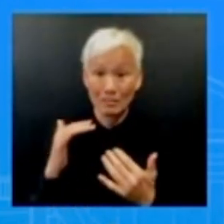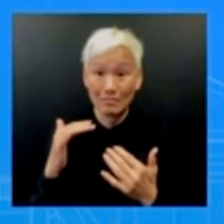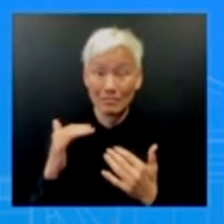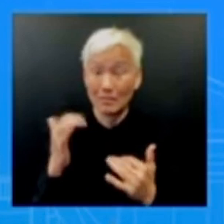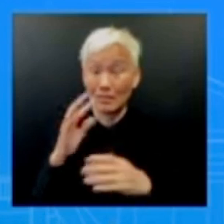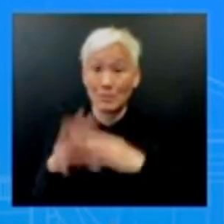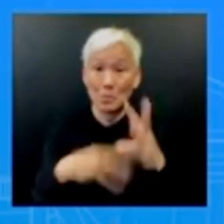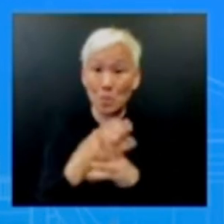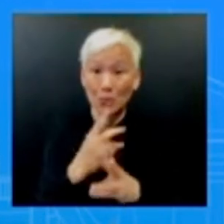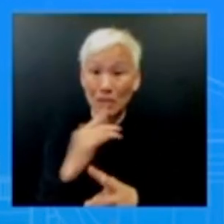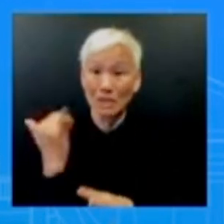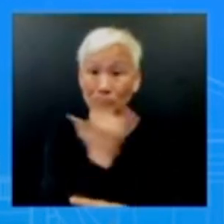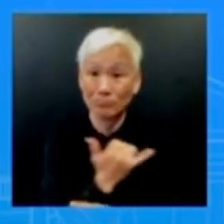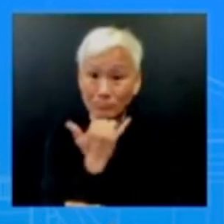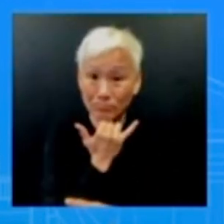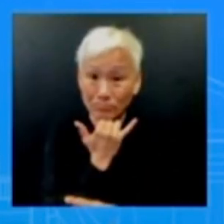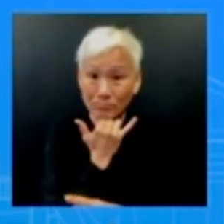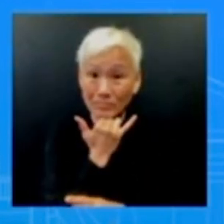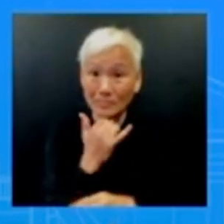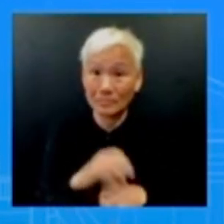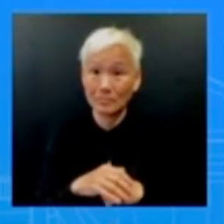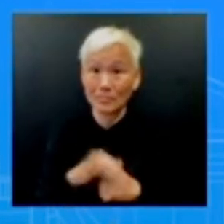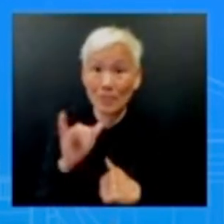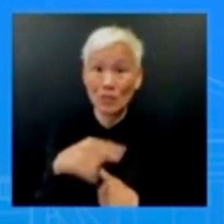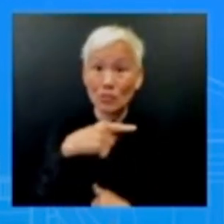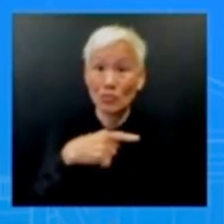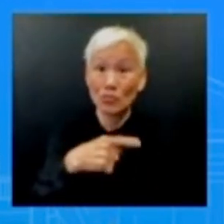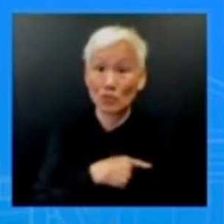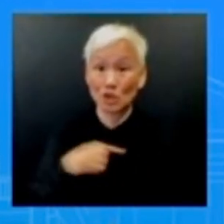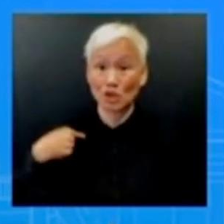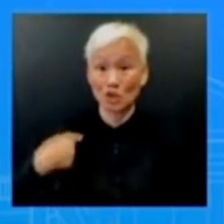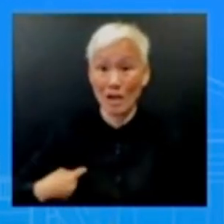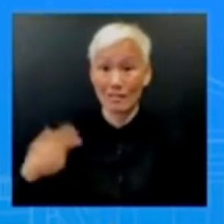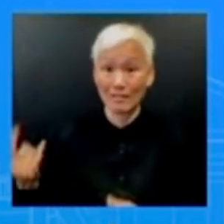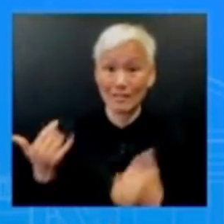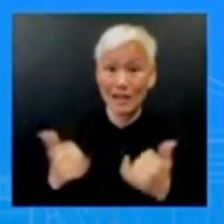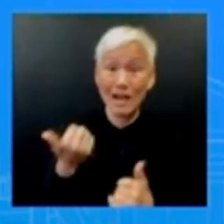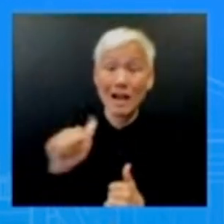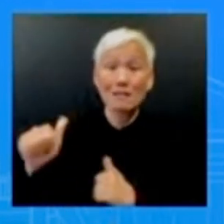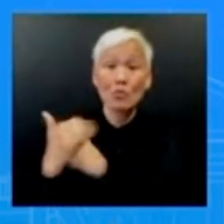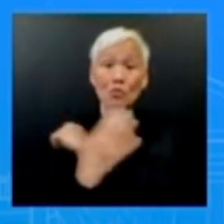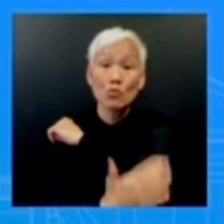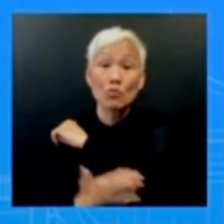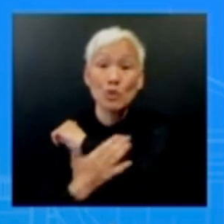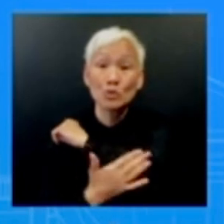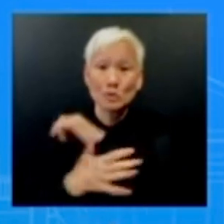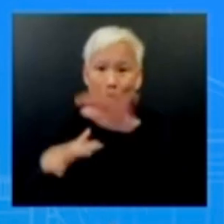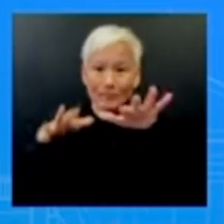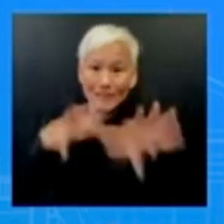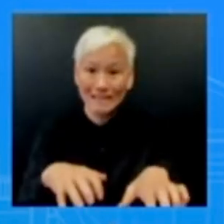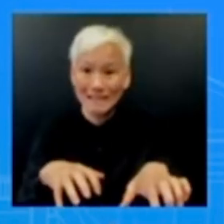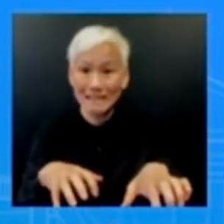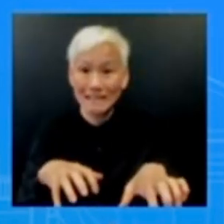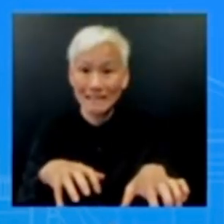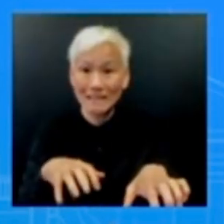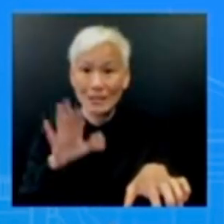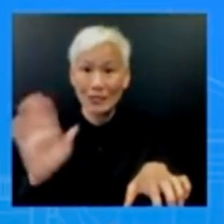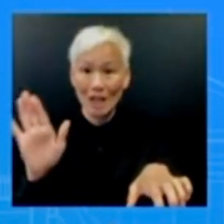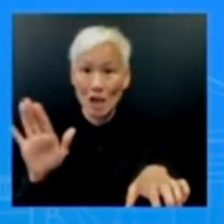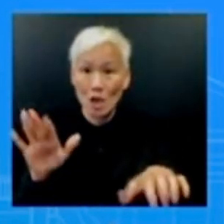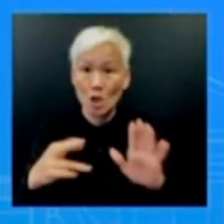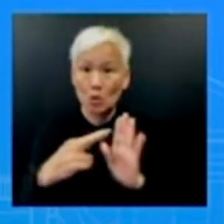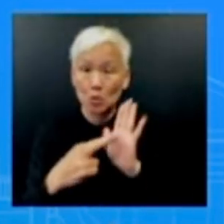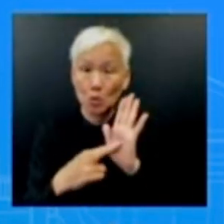aided by China or any other country, to freeze the war on its terms without any viable pathway to restore Ukraine's sovereignty and